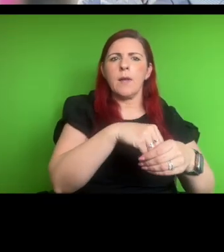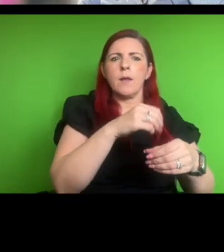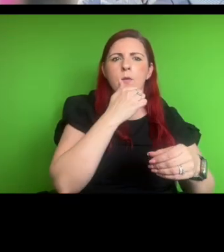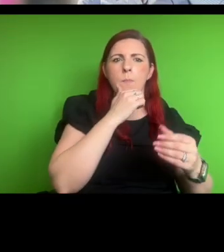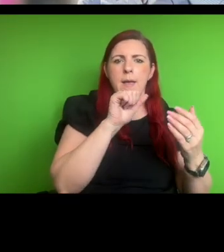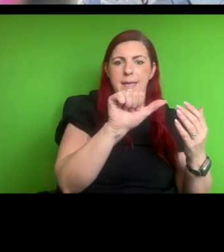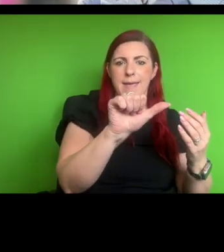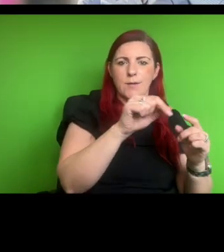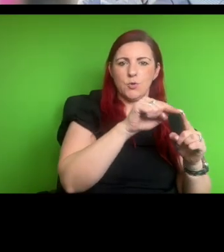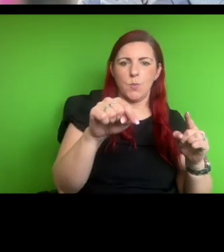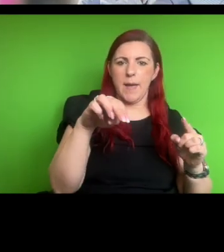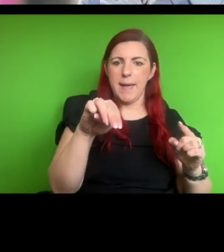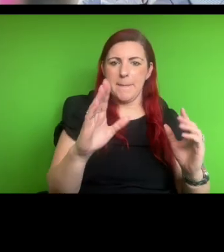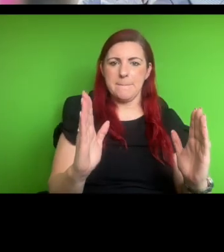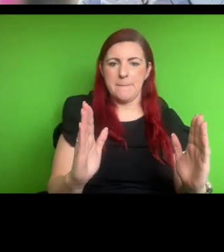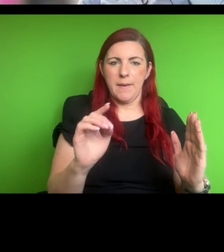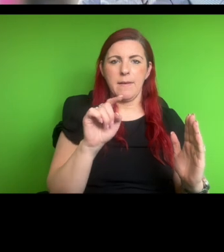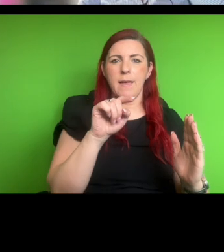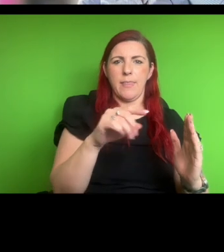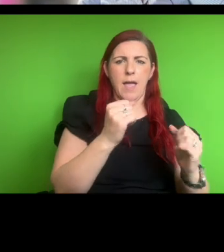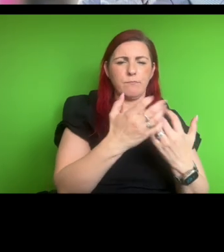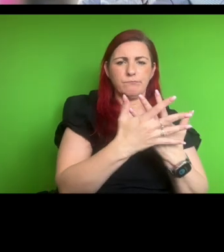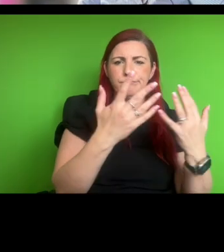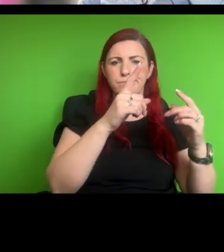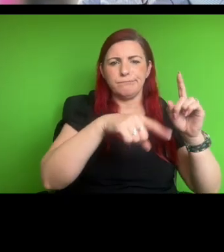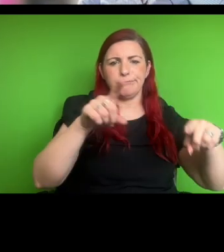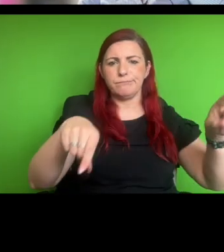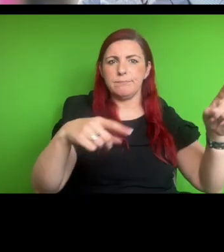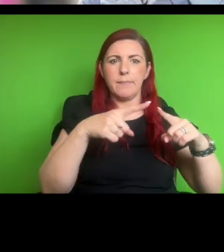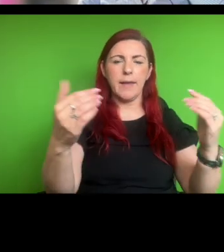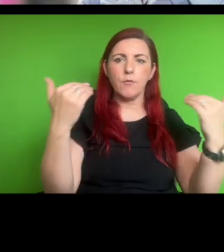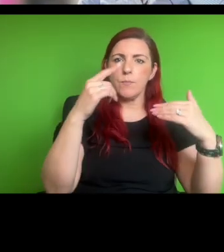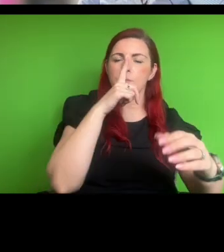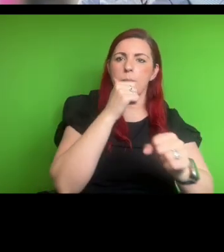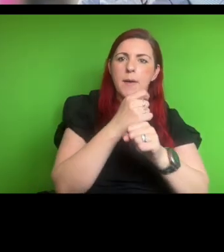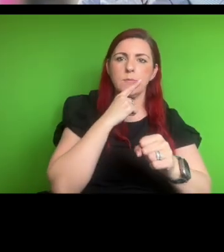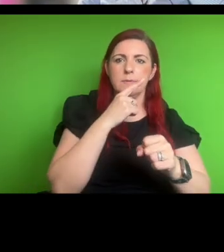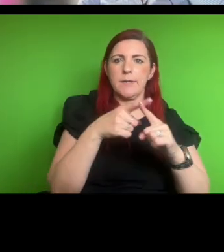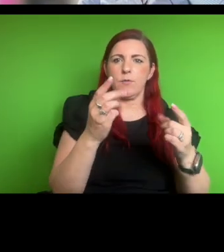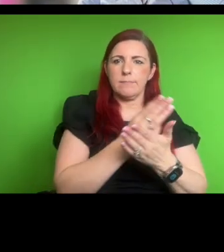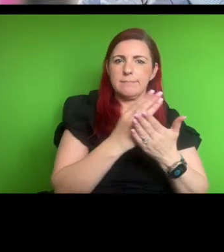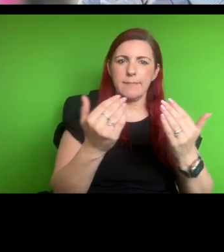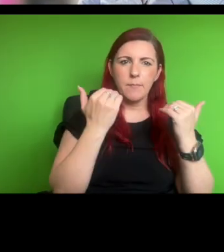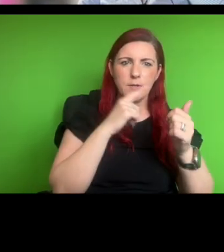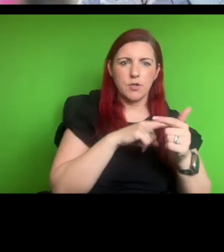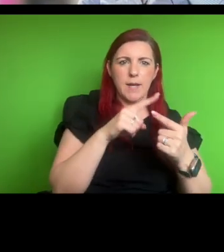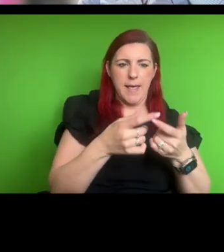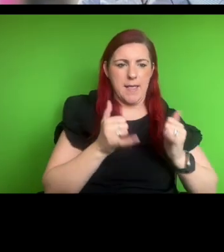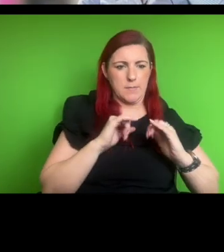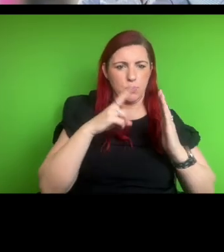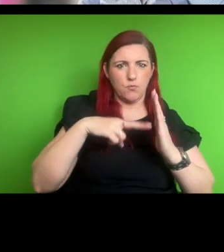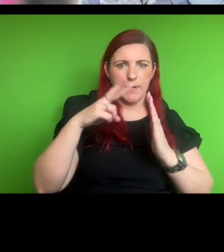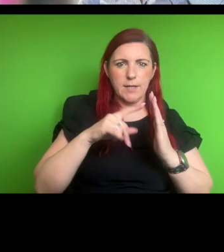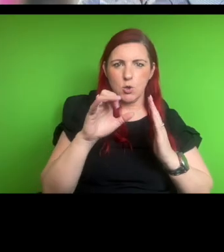of information on information elements, readability tools, acoustic font, and text